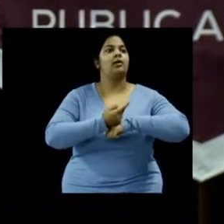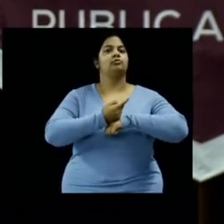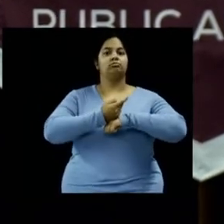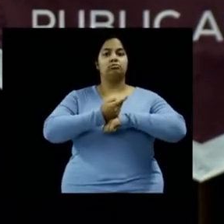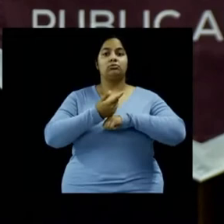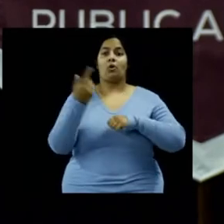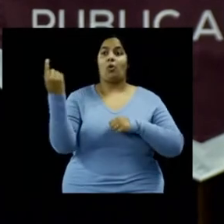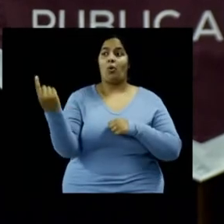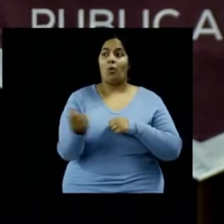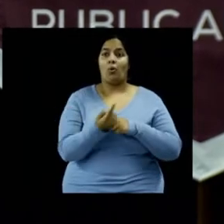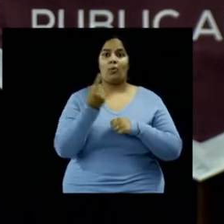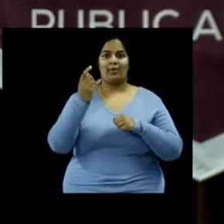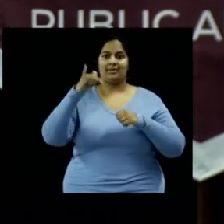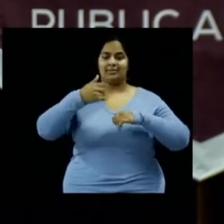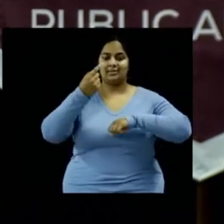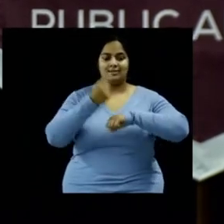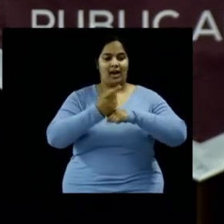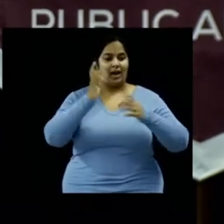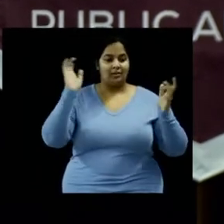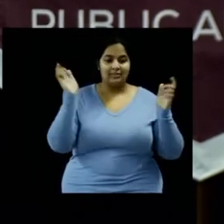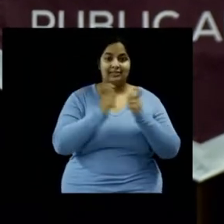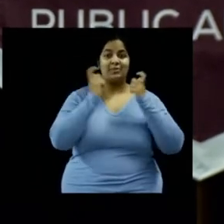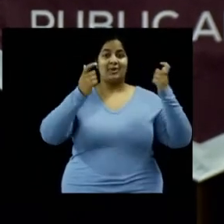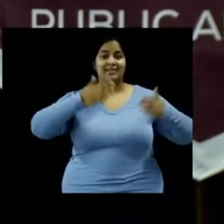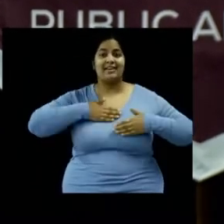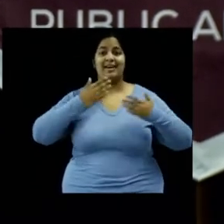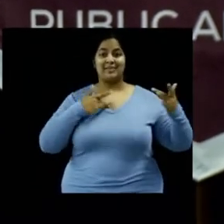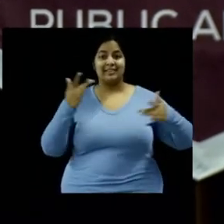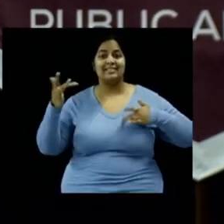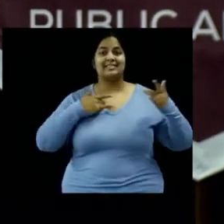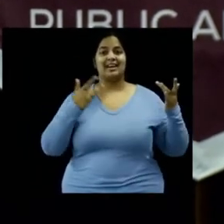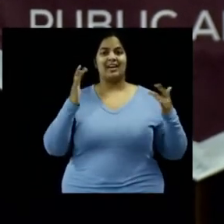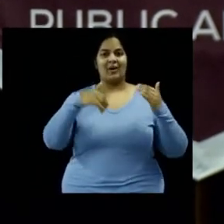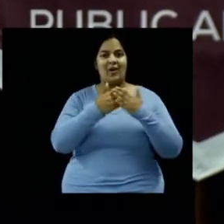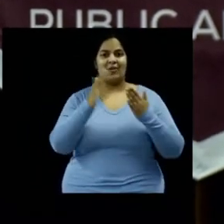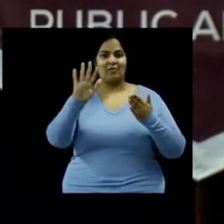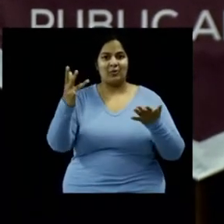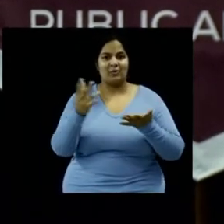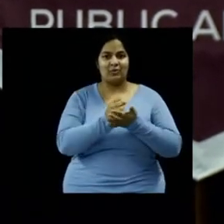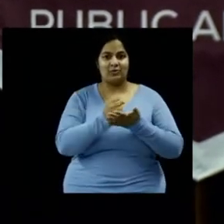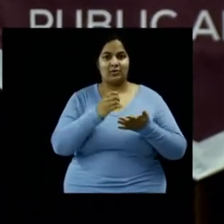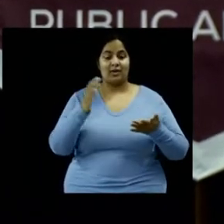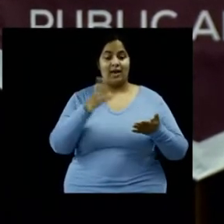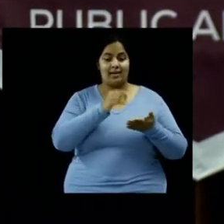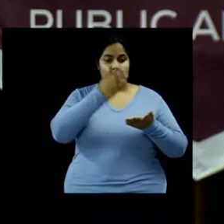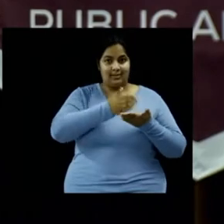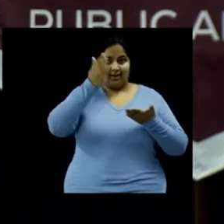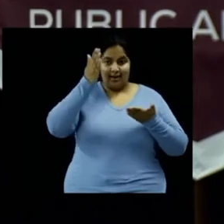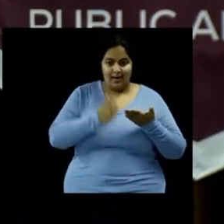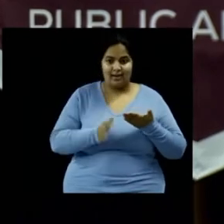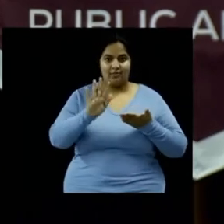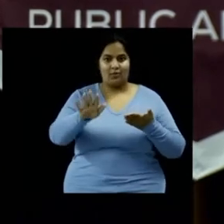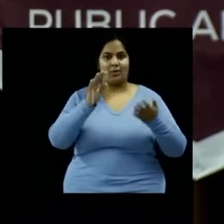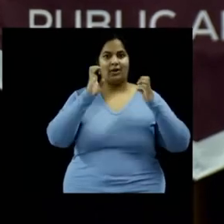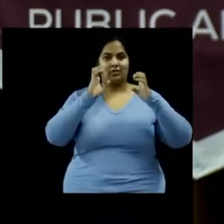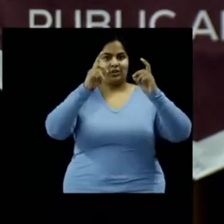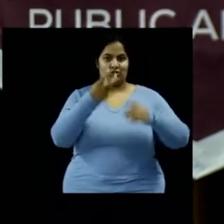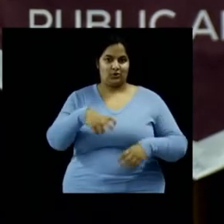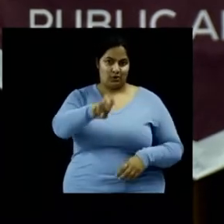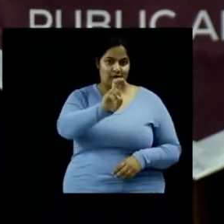always a day of rejoicing, for it marks the conclusion of an educational